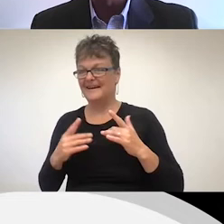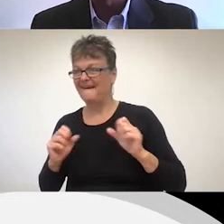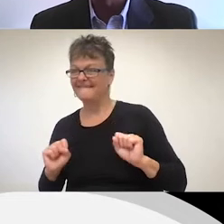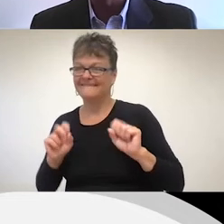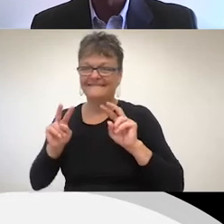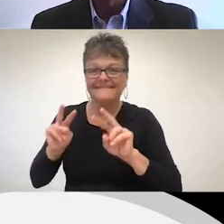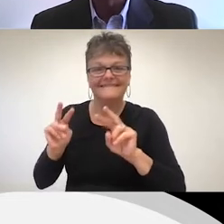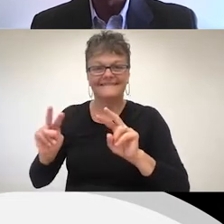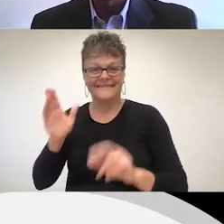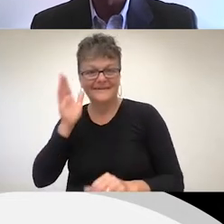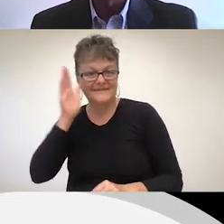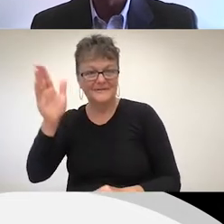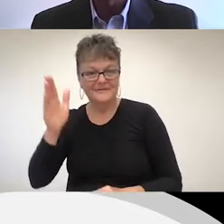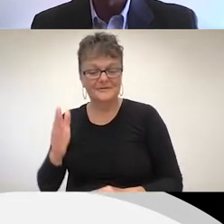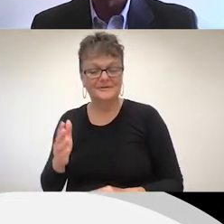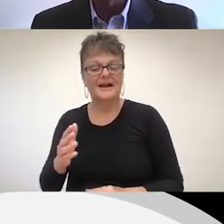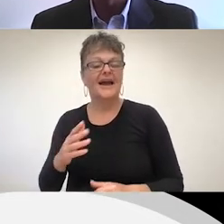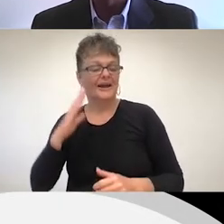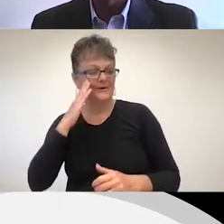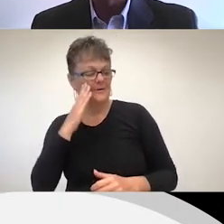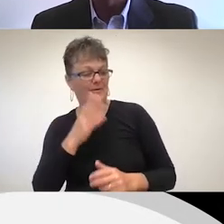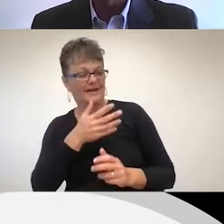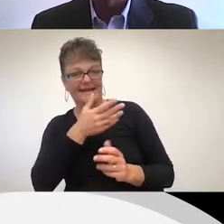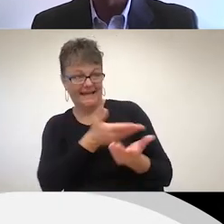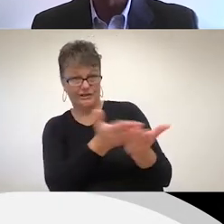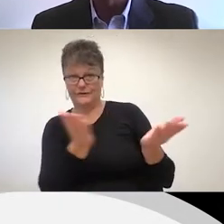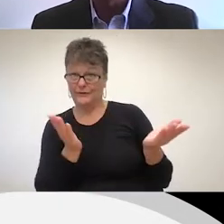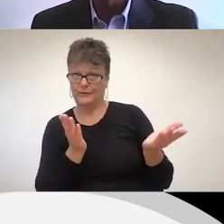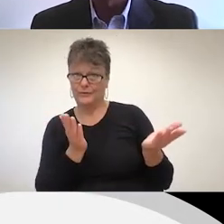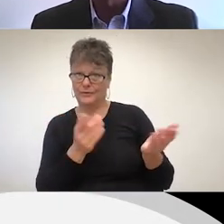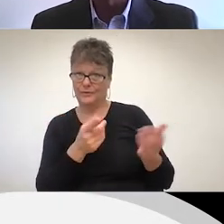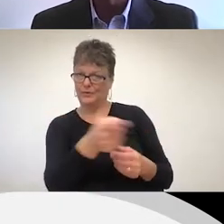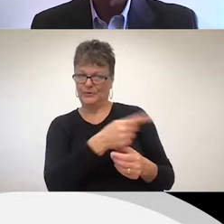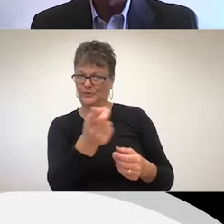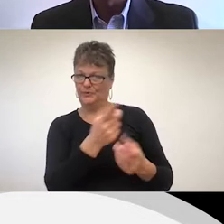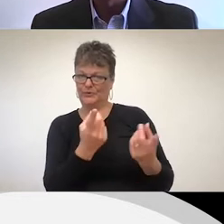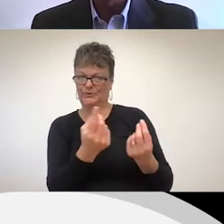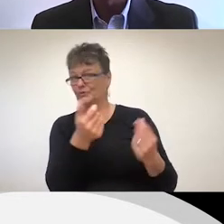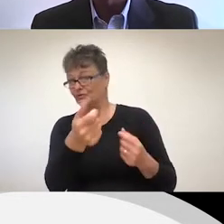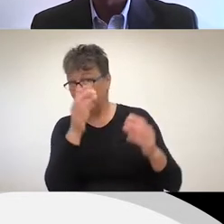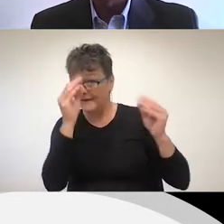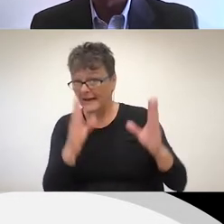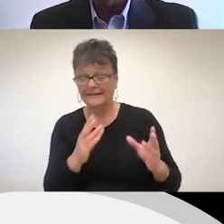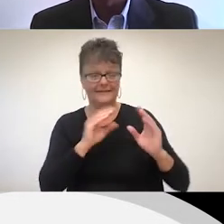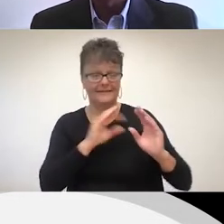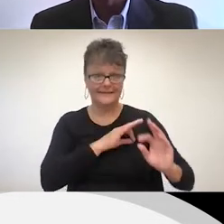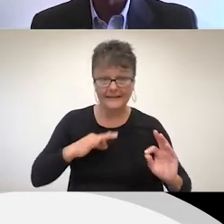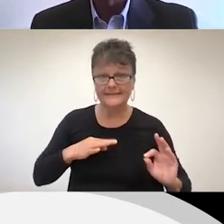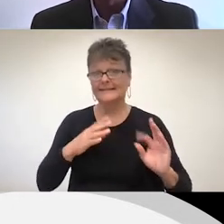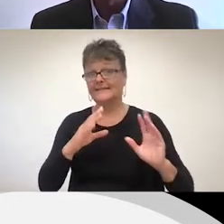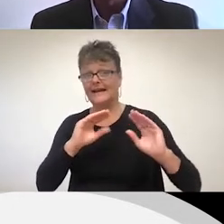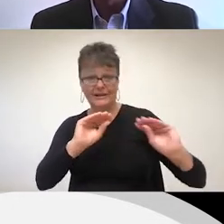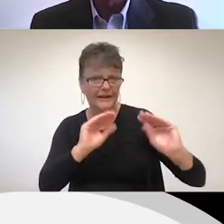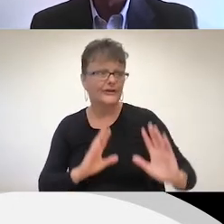for the kind of work that each of you do. And this is an opportunity to thank you as faculty members, as